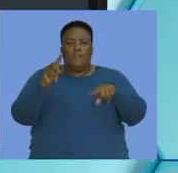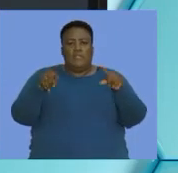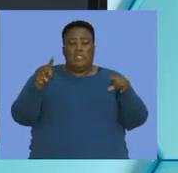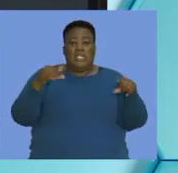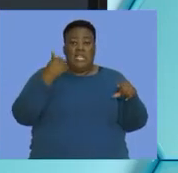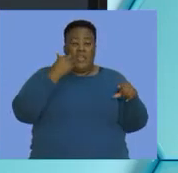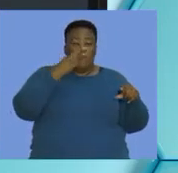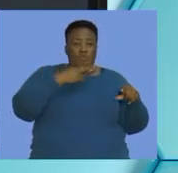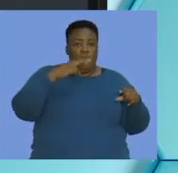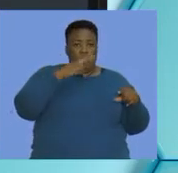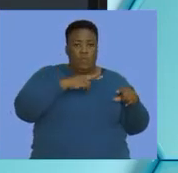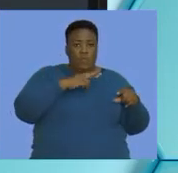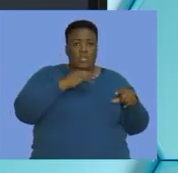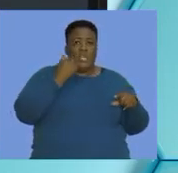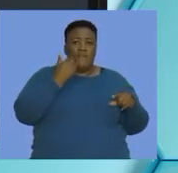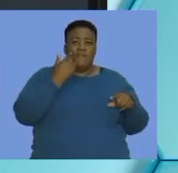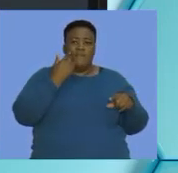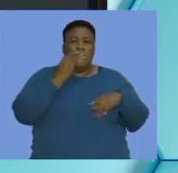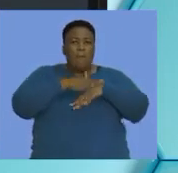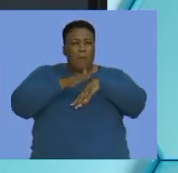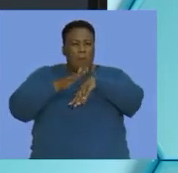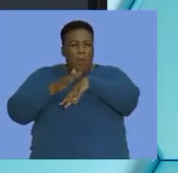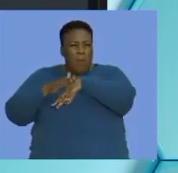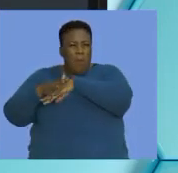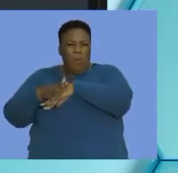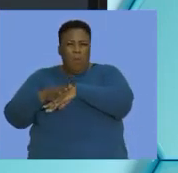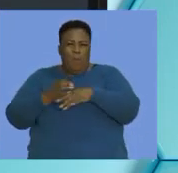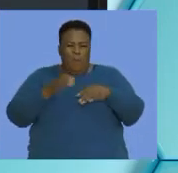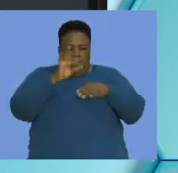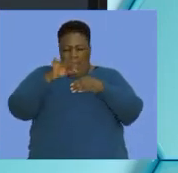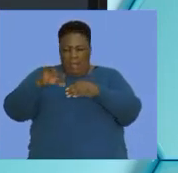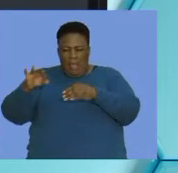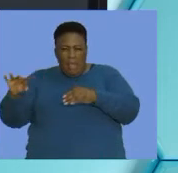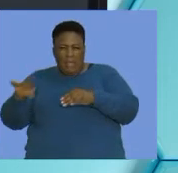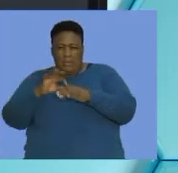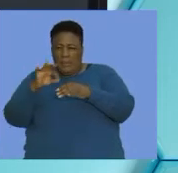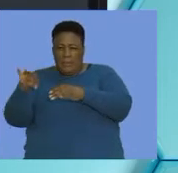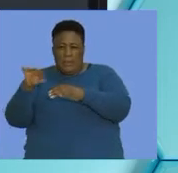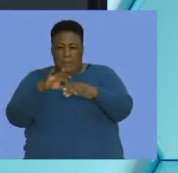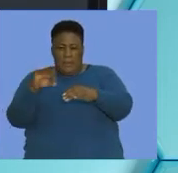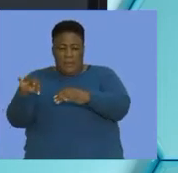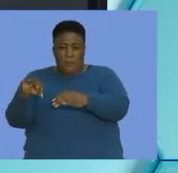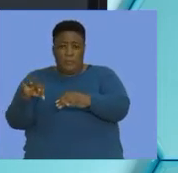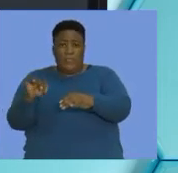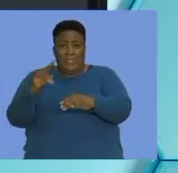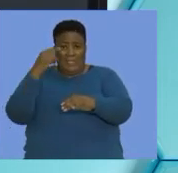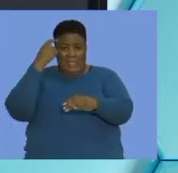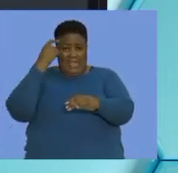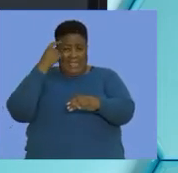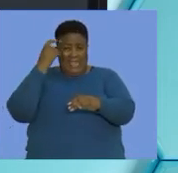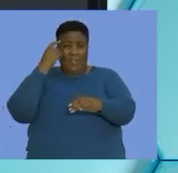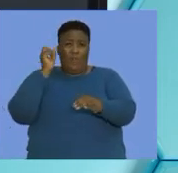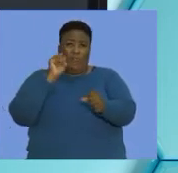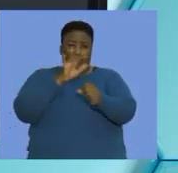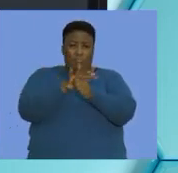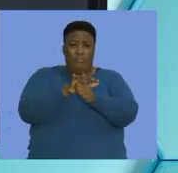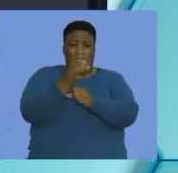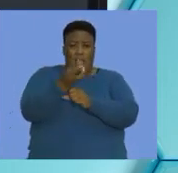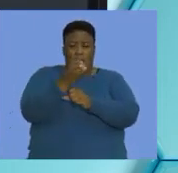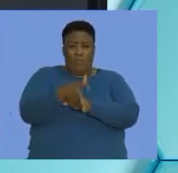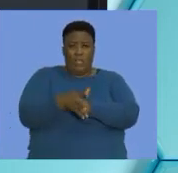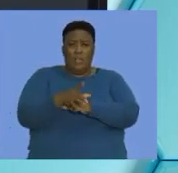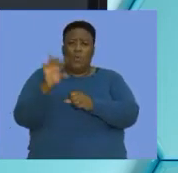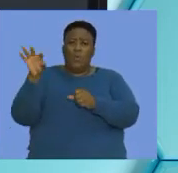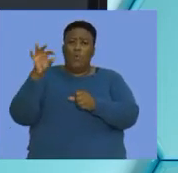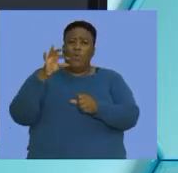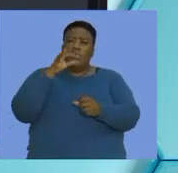biodiversity. So if the rooibos plant is over-harvested, think of the impact that it would have on the insects that live